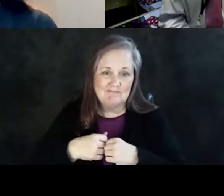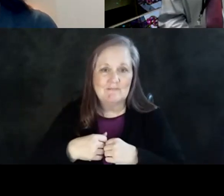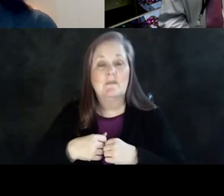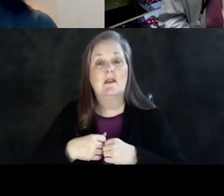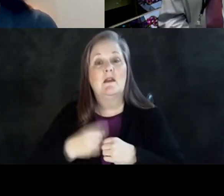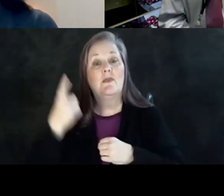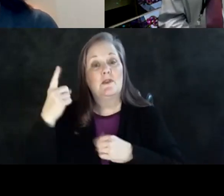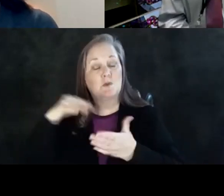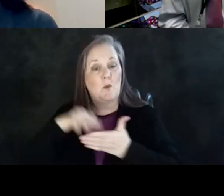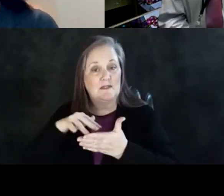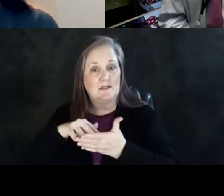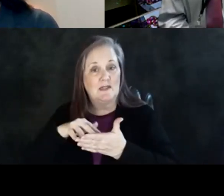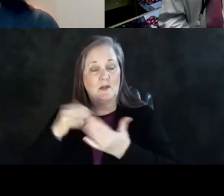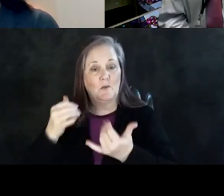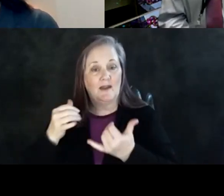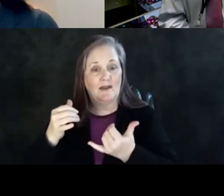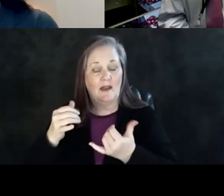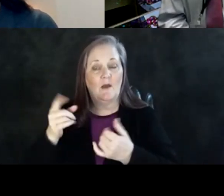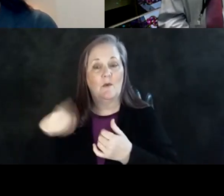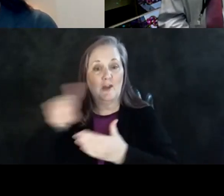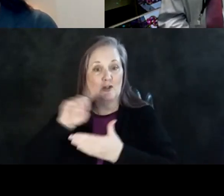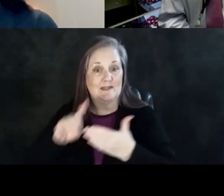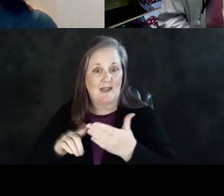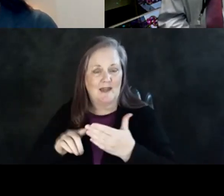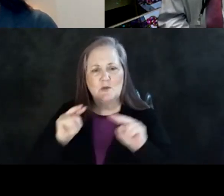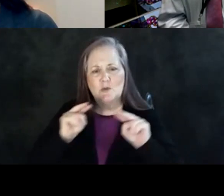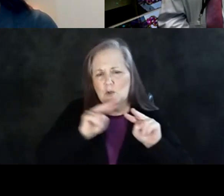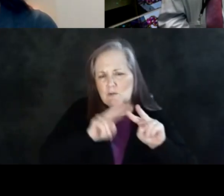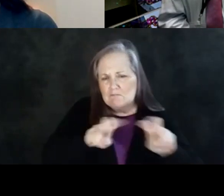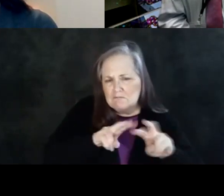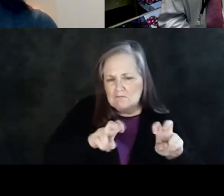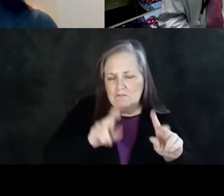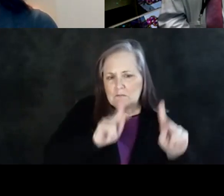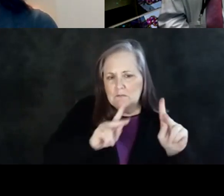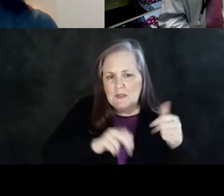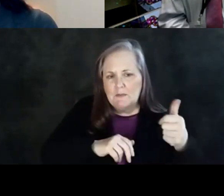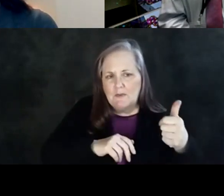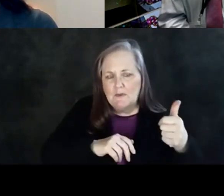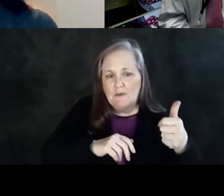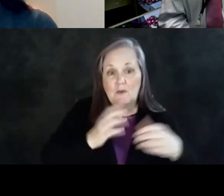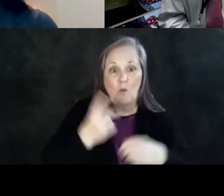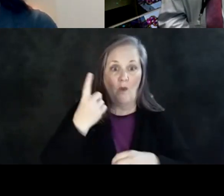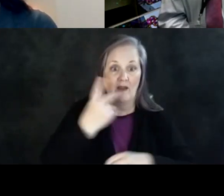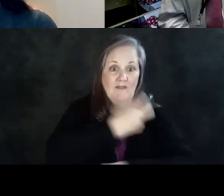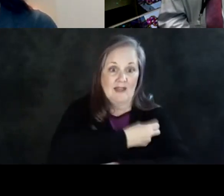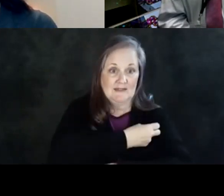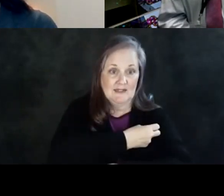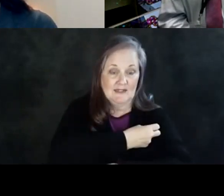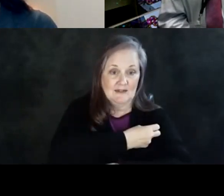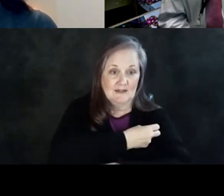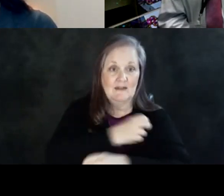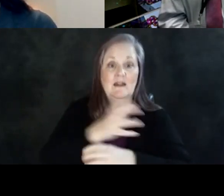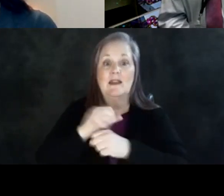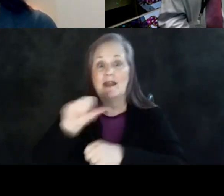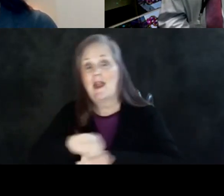study that's being designed to look at people who get one vaccine and then end up getting